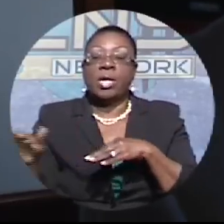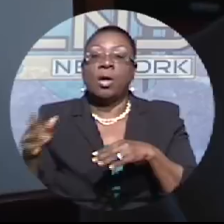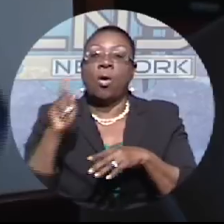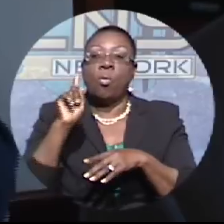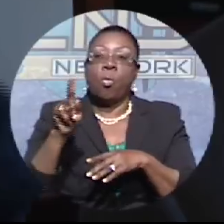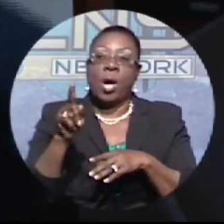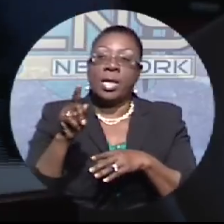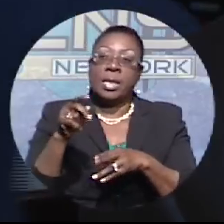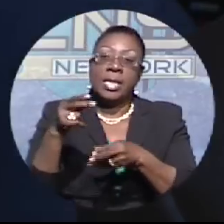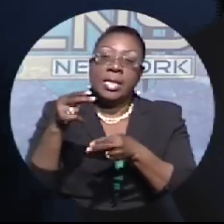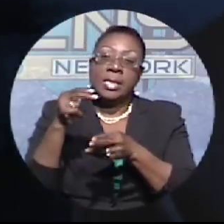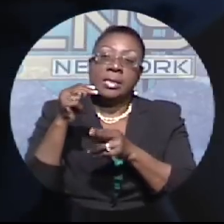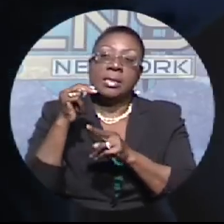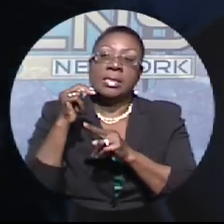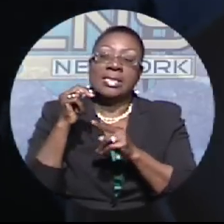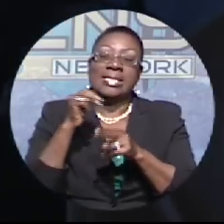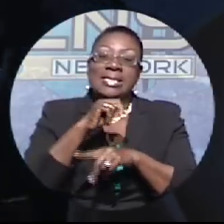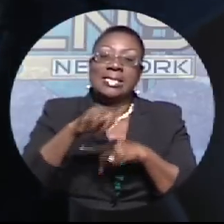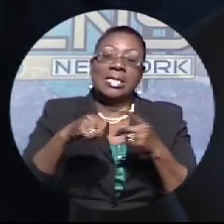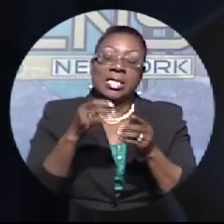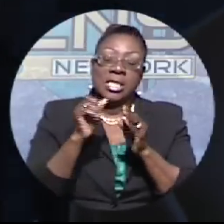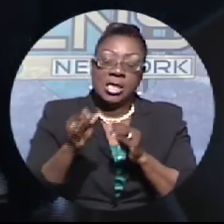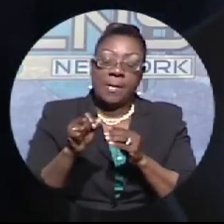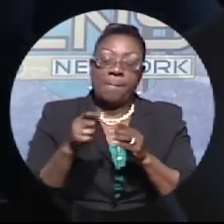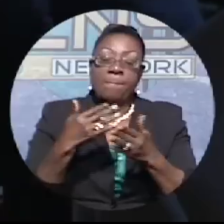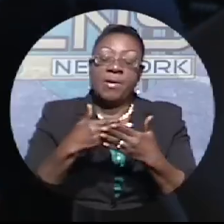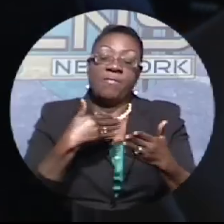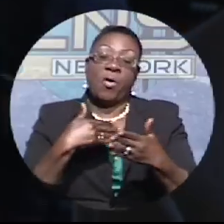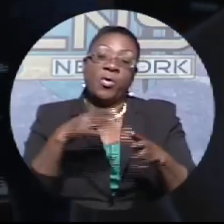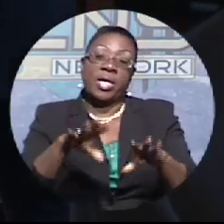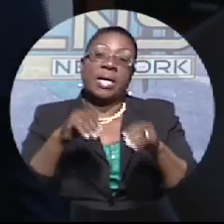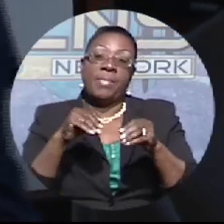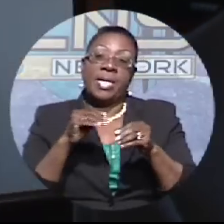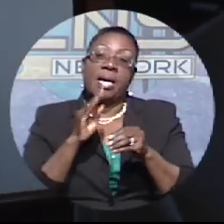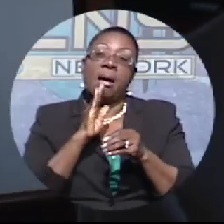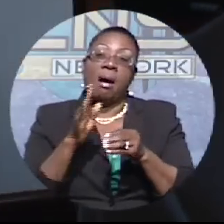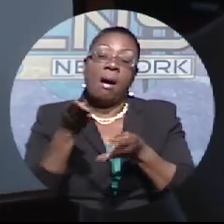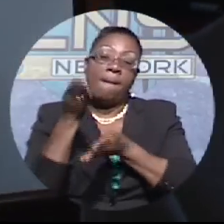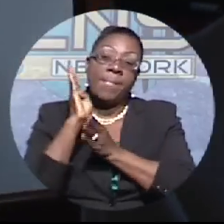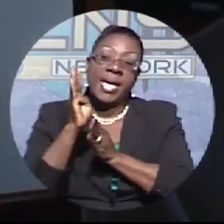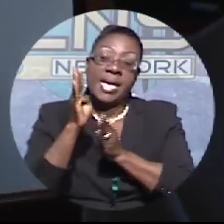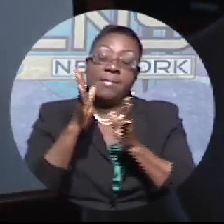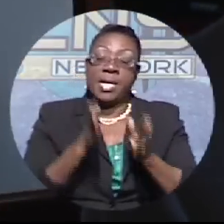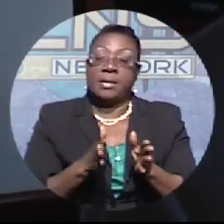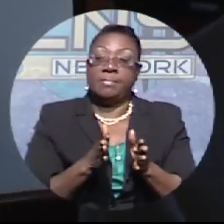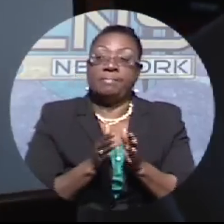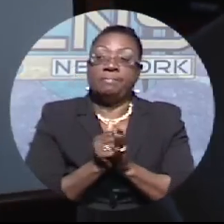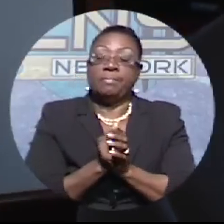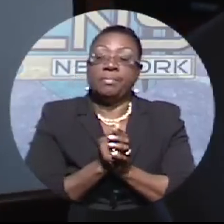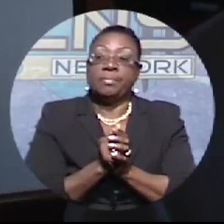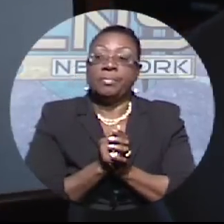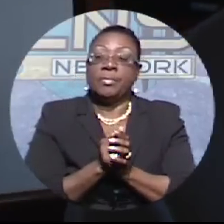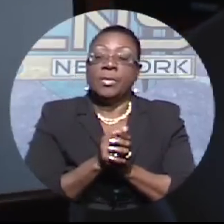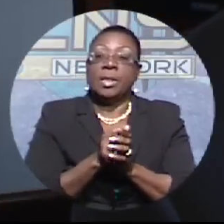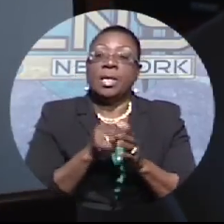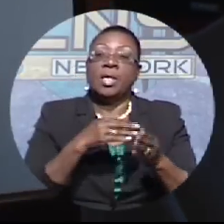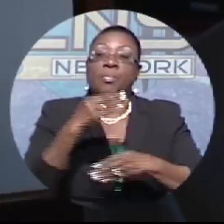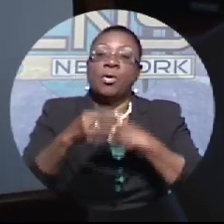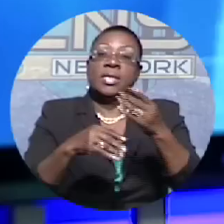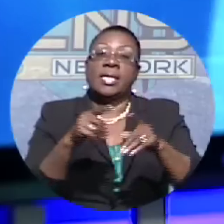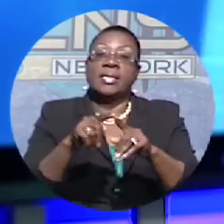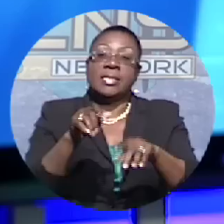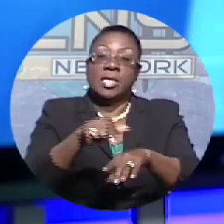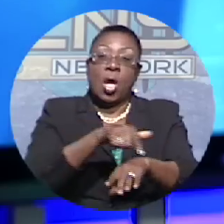the Bahamian citizenship. Now, if you renounce before having a citizenship, another citizenship, you may end up a stateless person because the process is